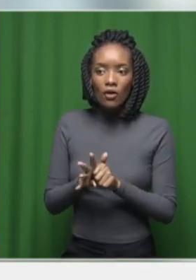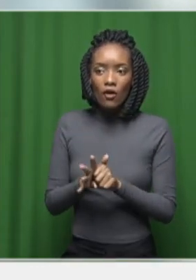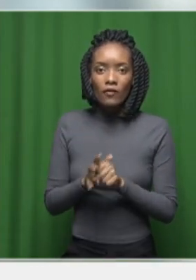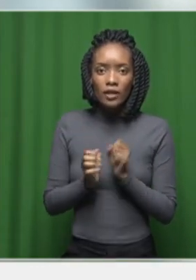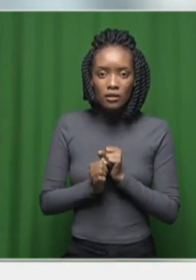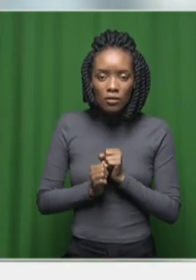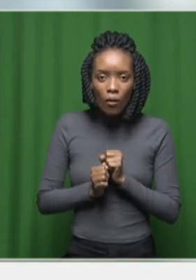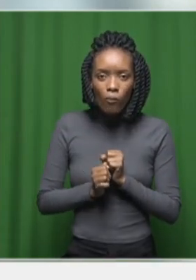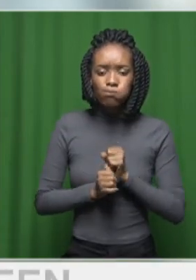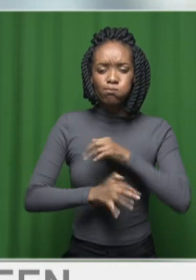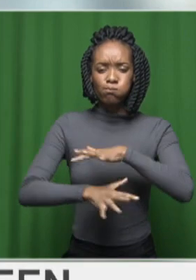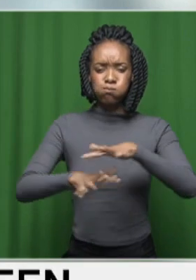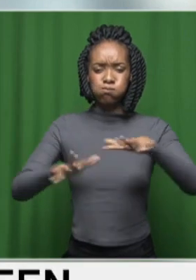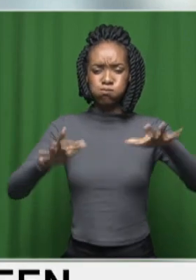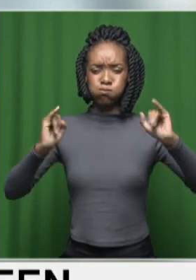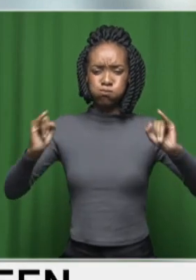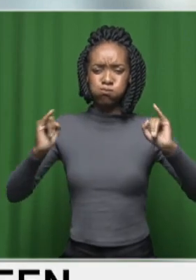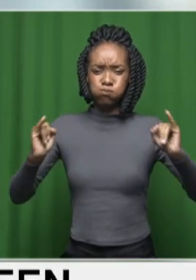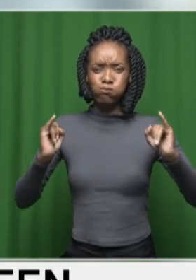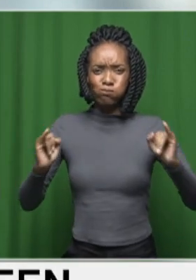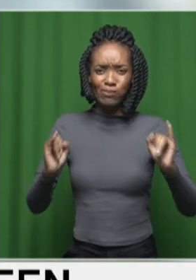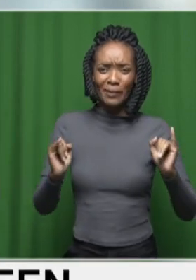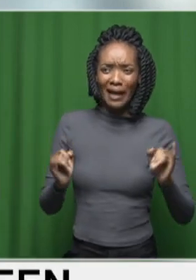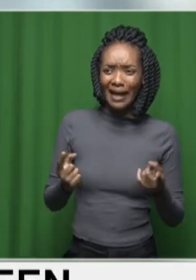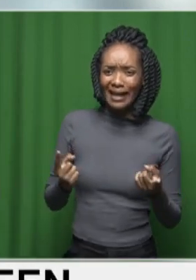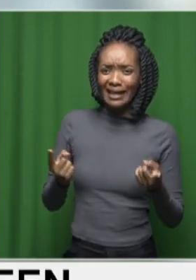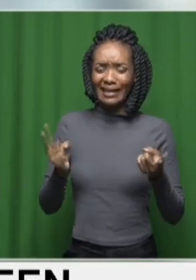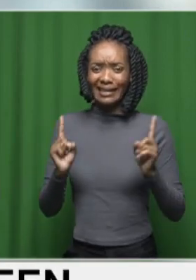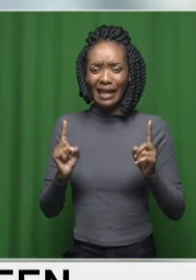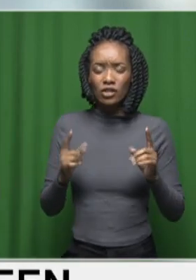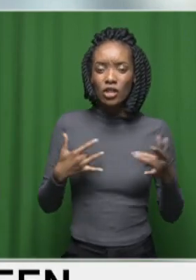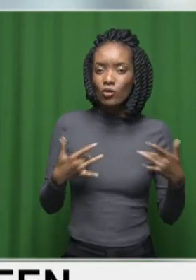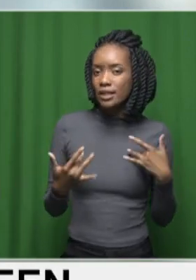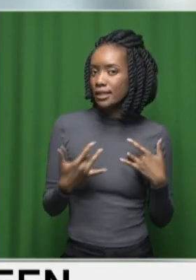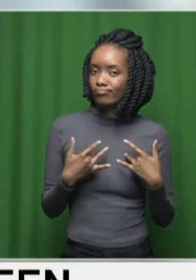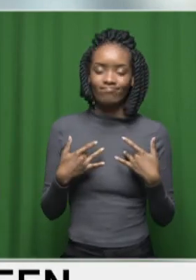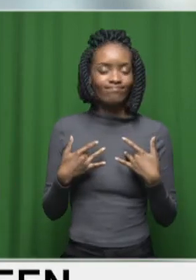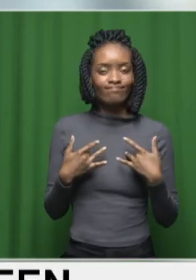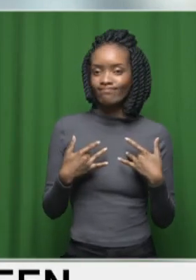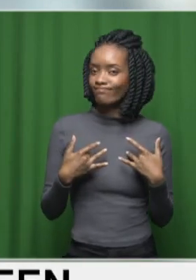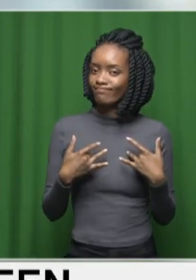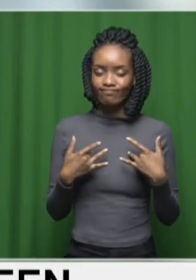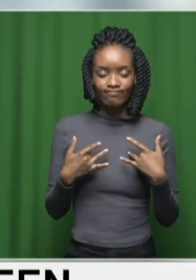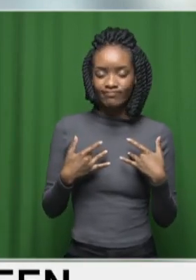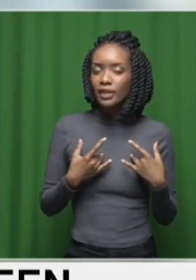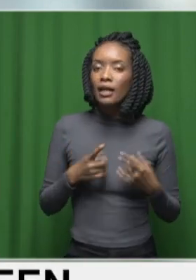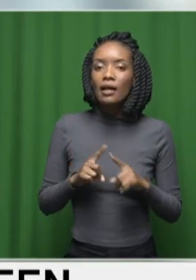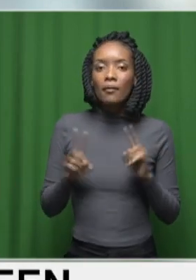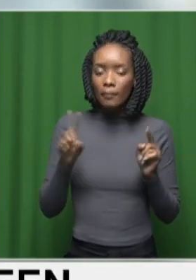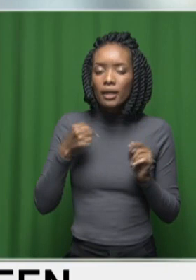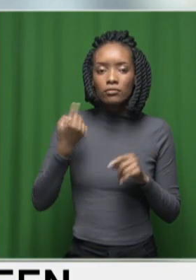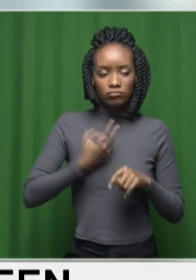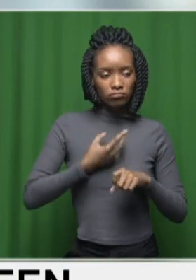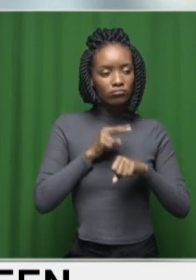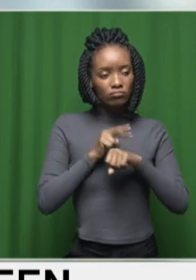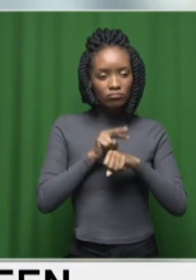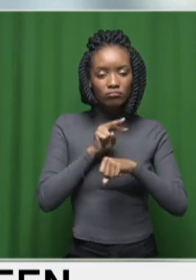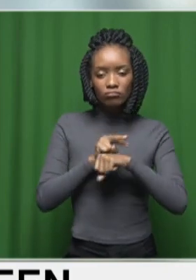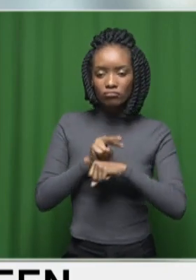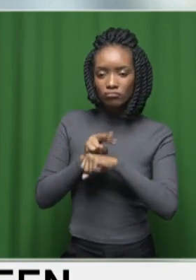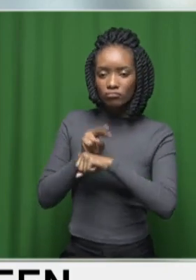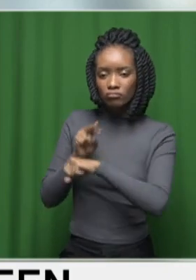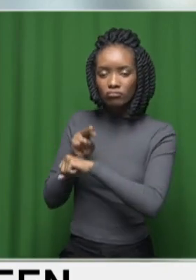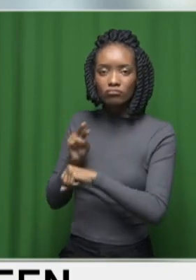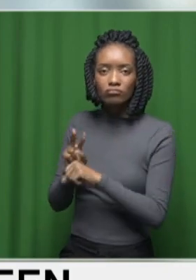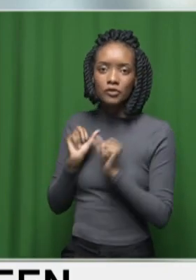health emergency of international concern. But we continue to track these cases. We have sentinel surveillance through